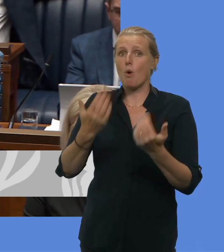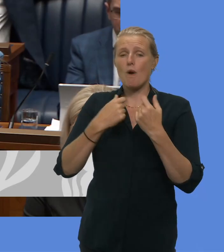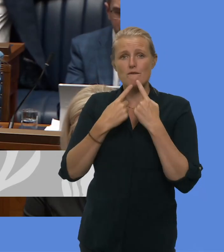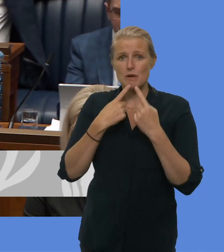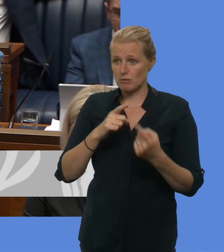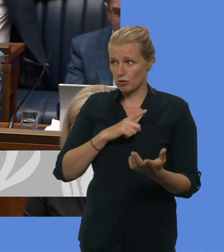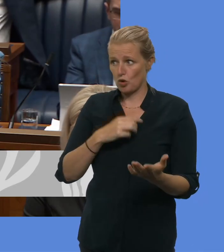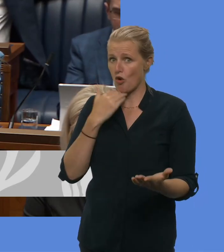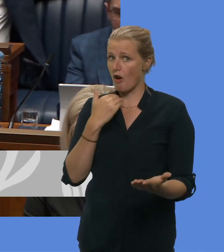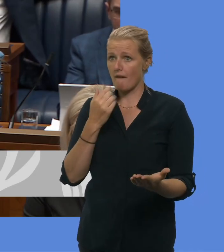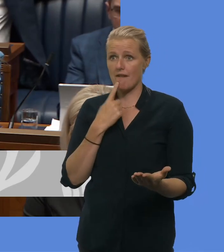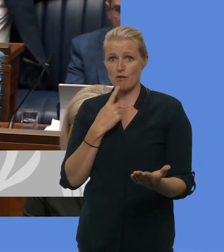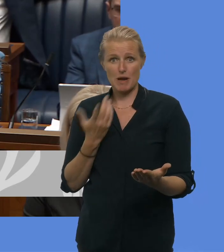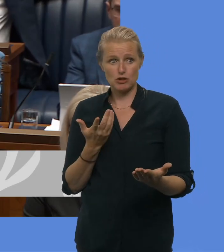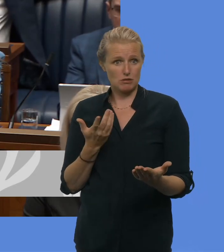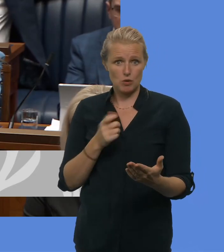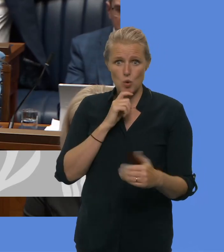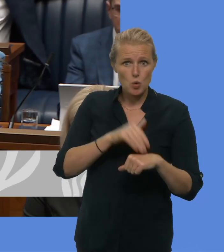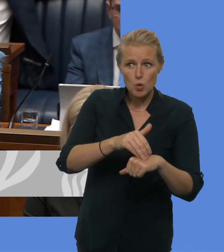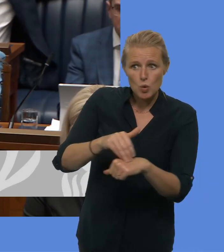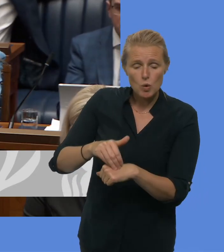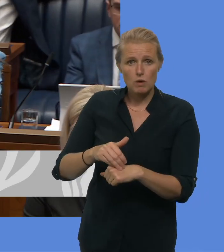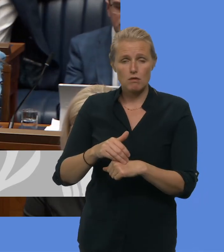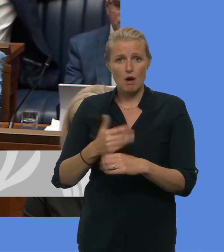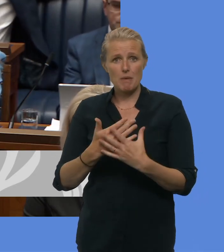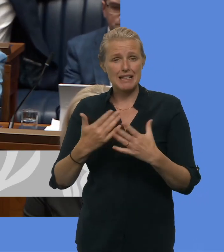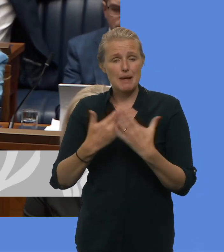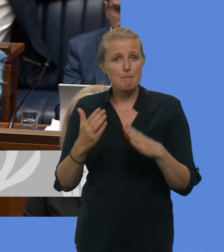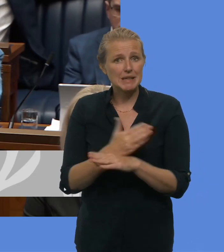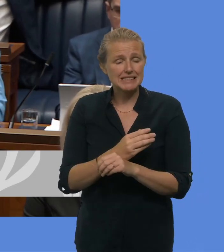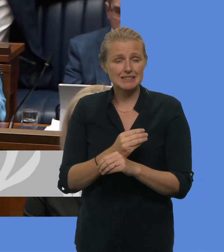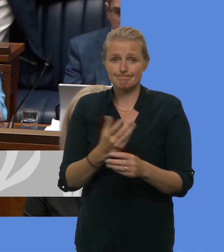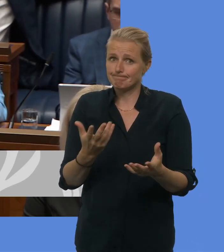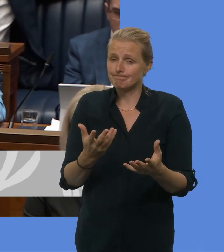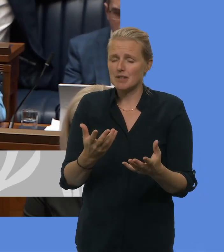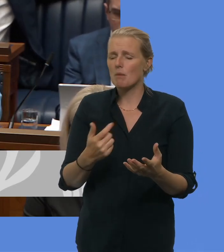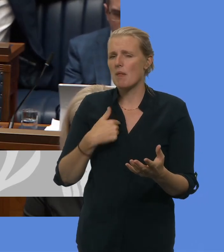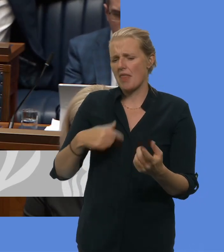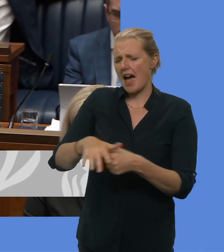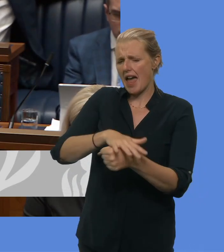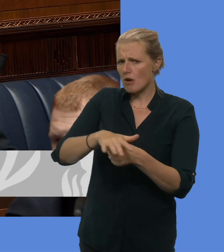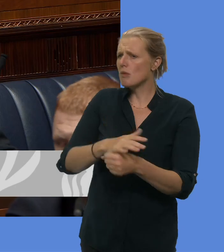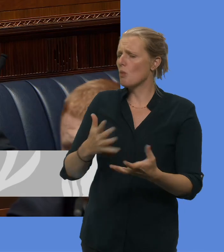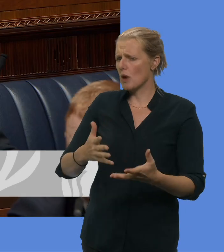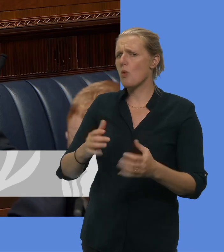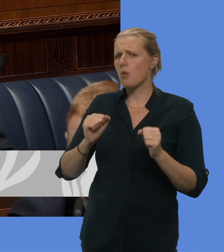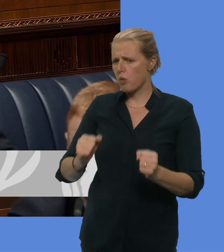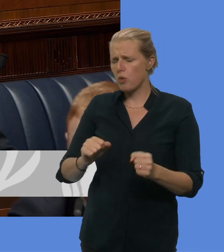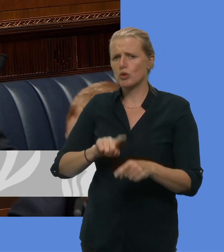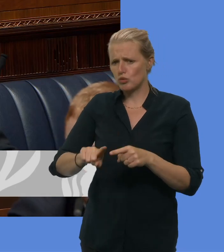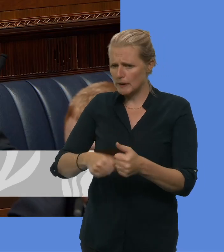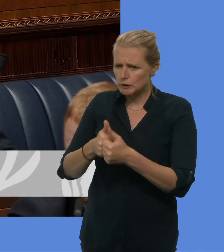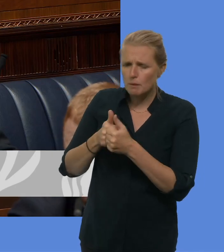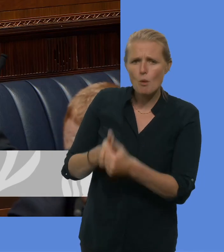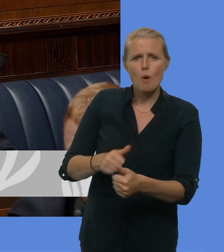have sufficient information, but it is an area that we are working towards providing better support in, so that we can deal with these